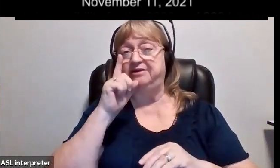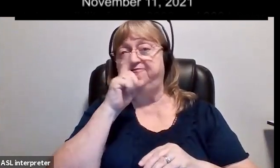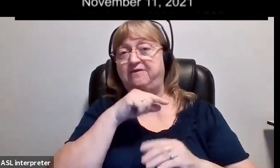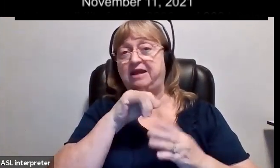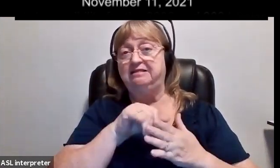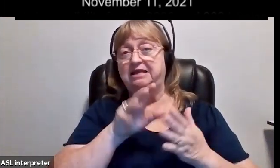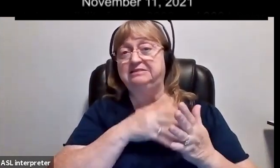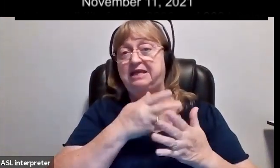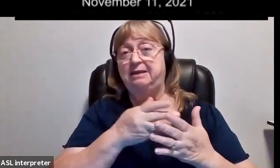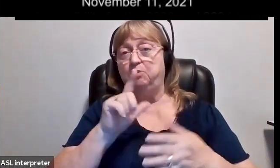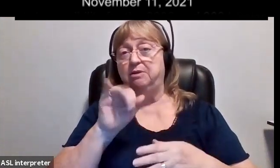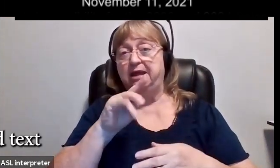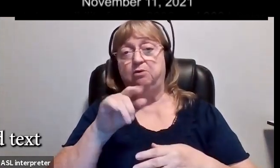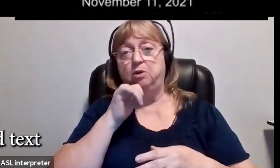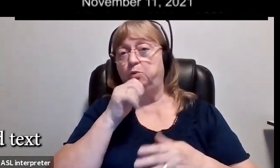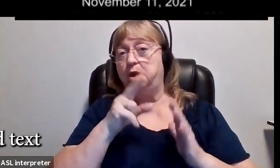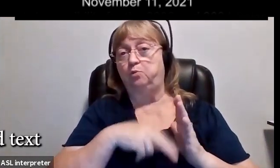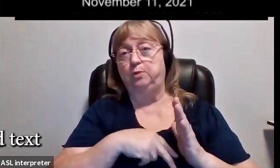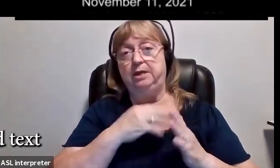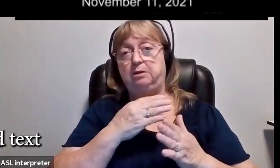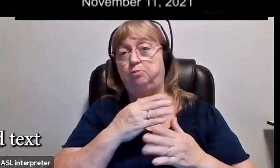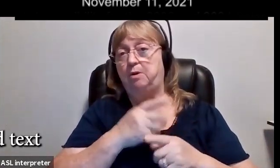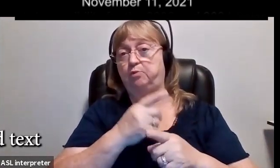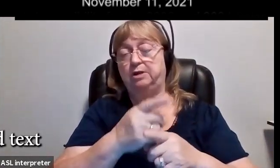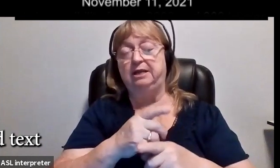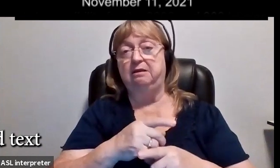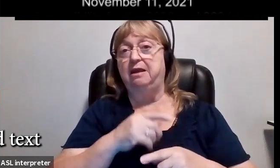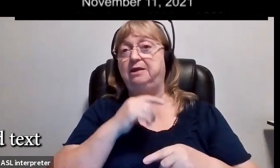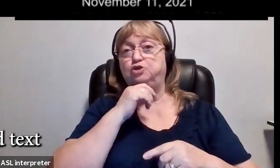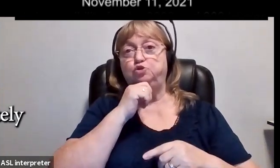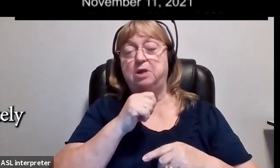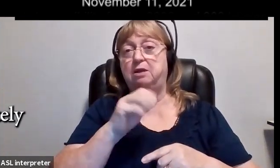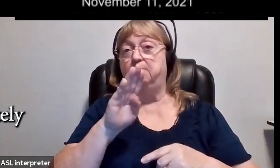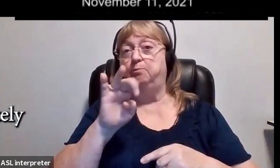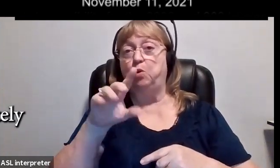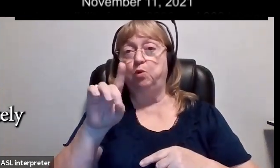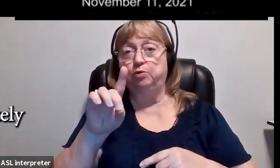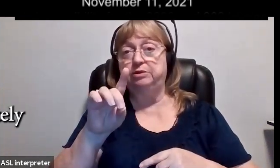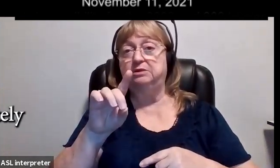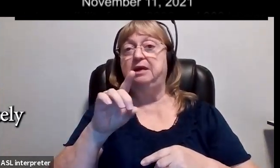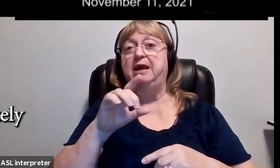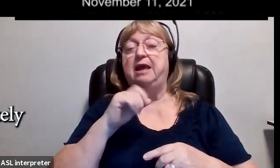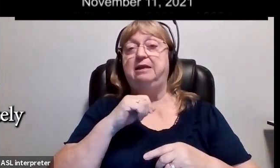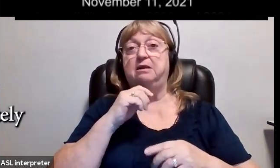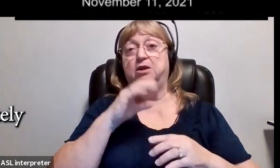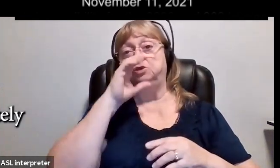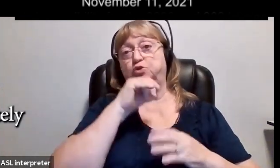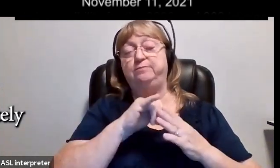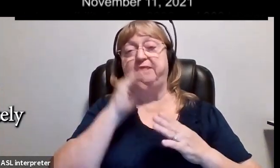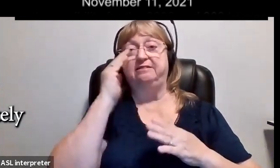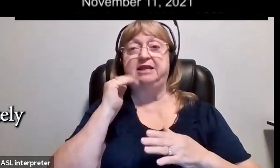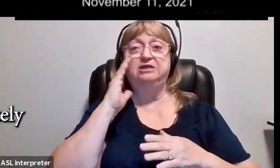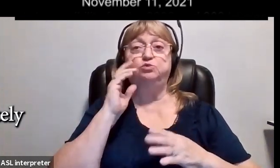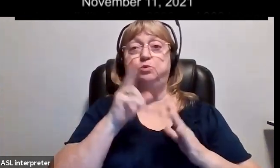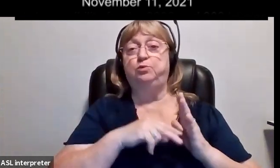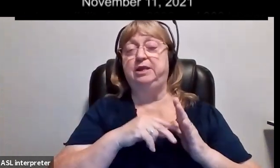read properly. Likewise, do not under any circumstances bold text and assume the headings to read properly. Always use